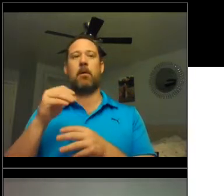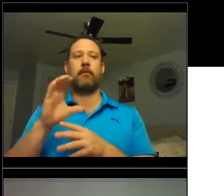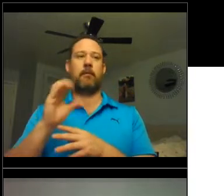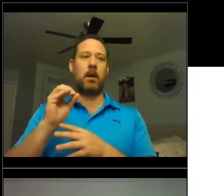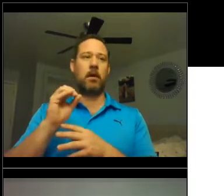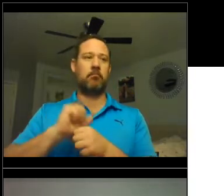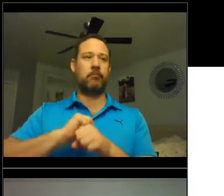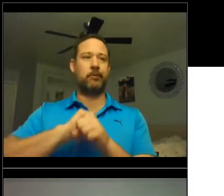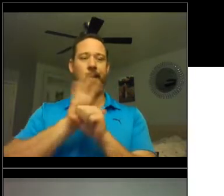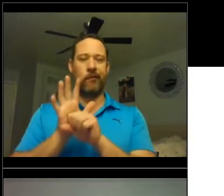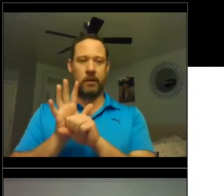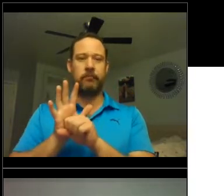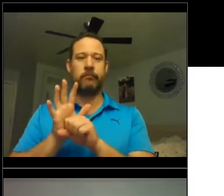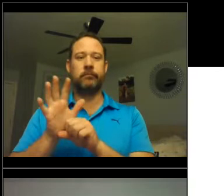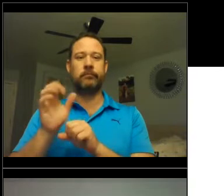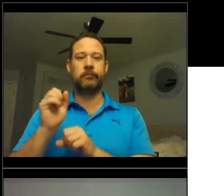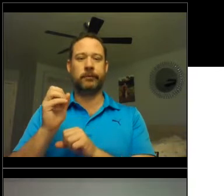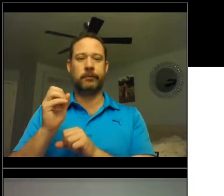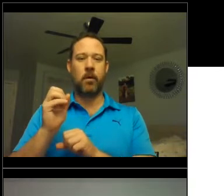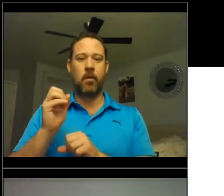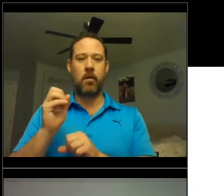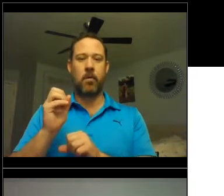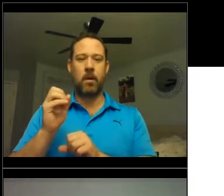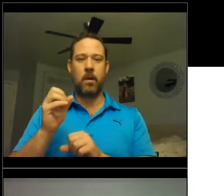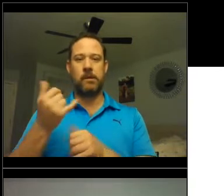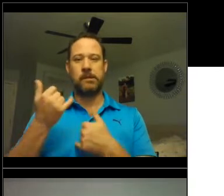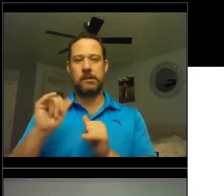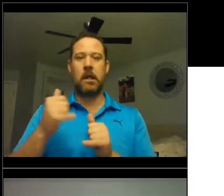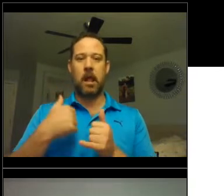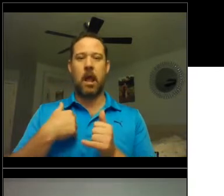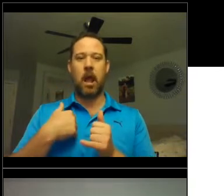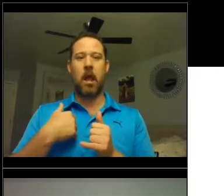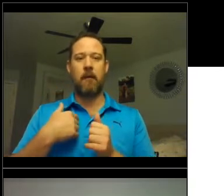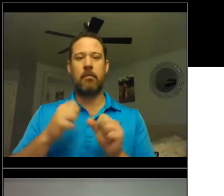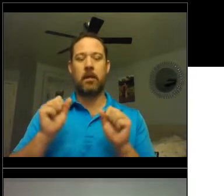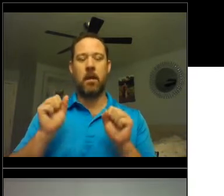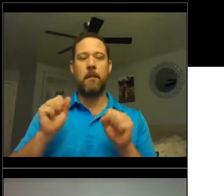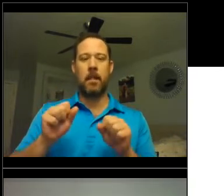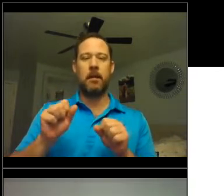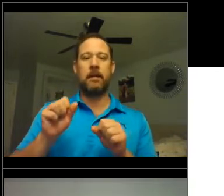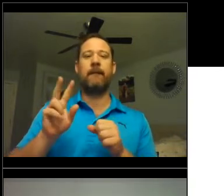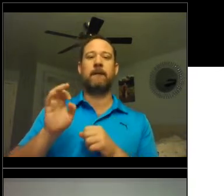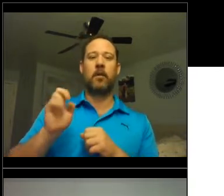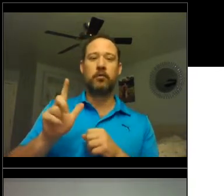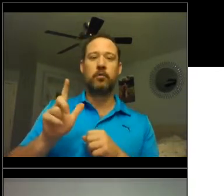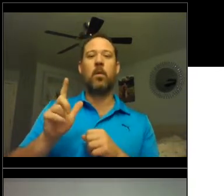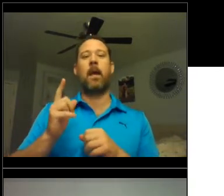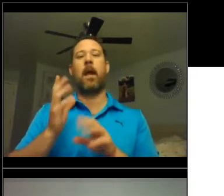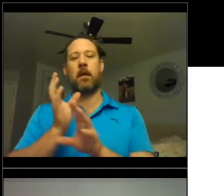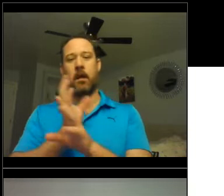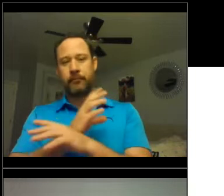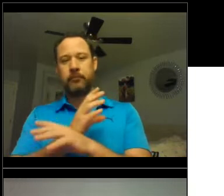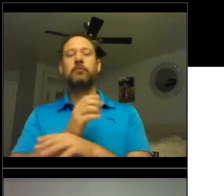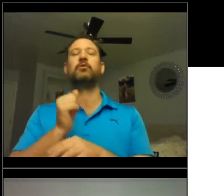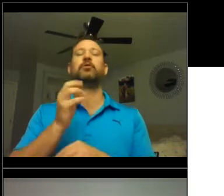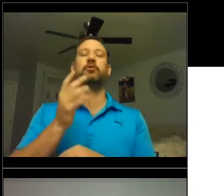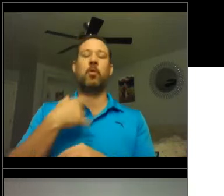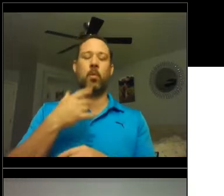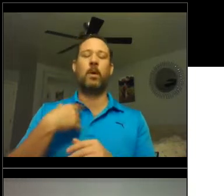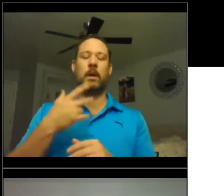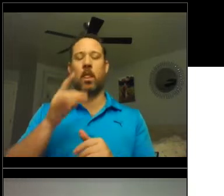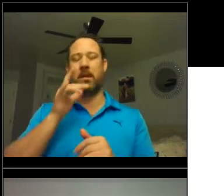COVID-19 pandemic, and we still have the ability to meet virtually in a hybrid setting. So we are staying